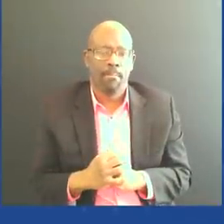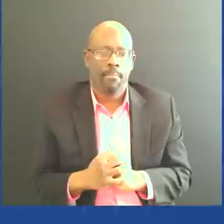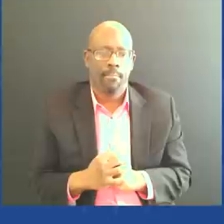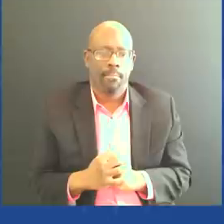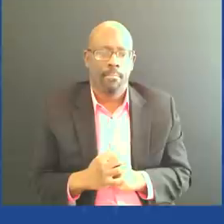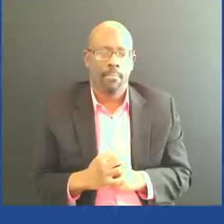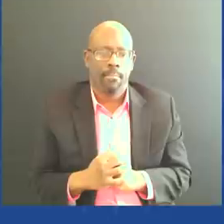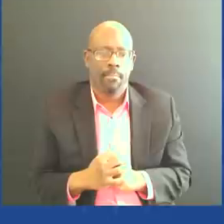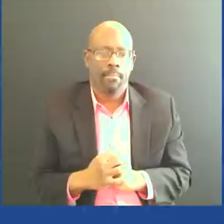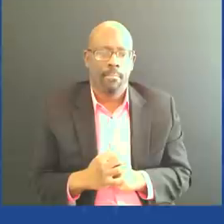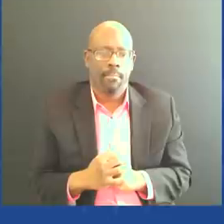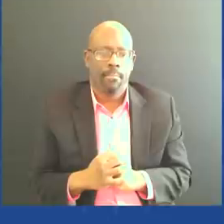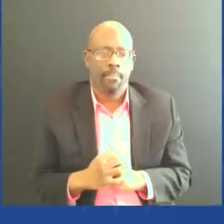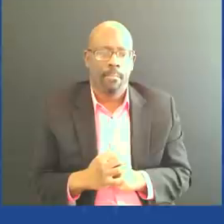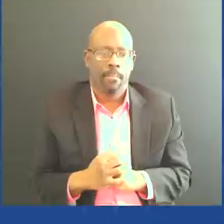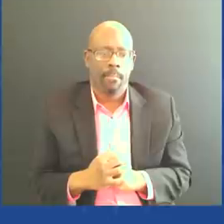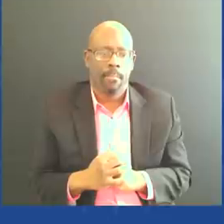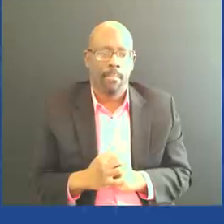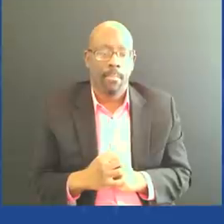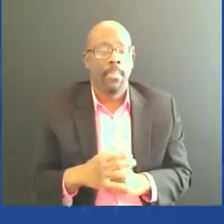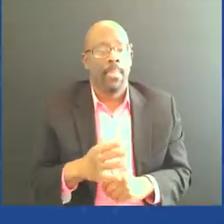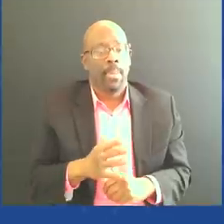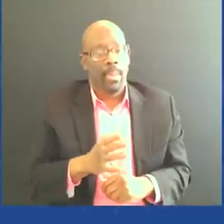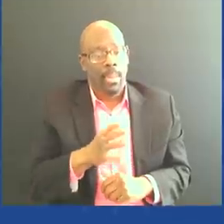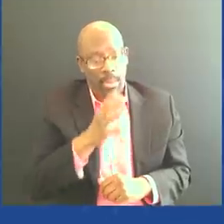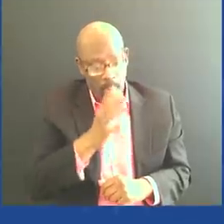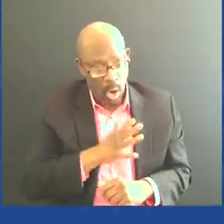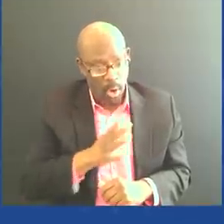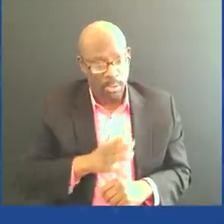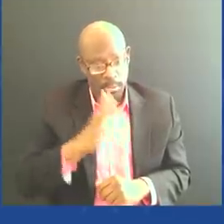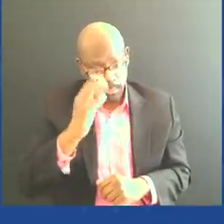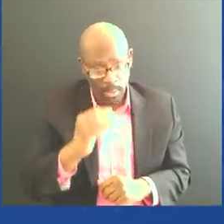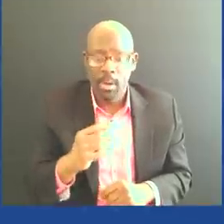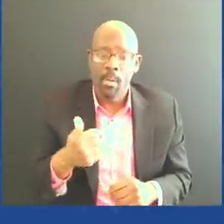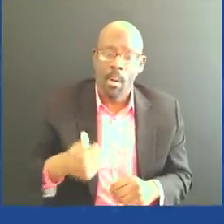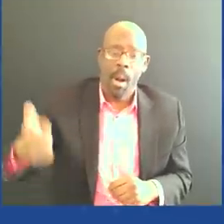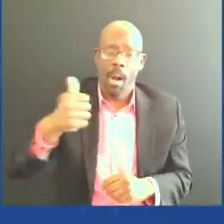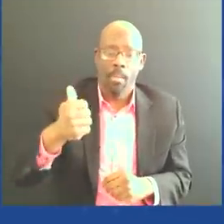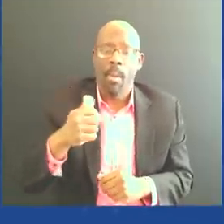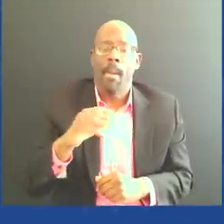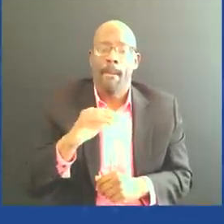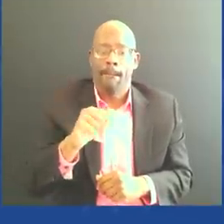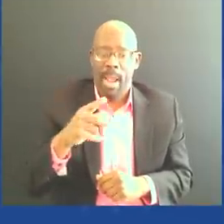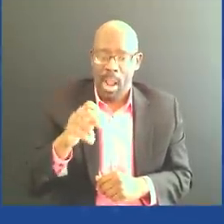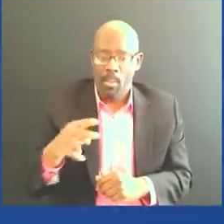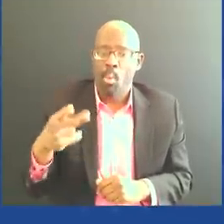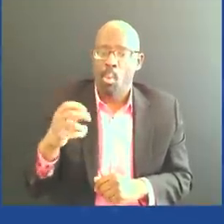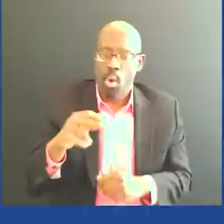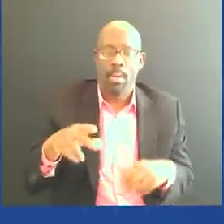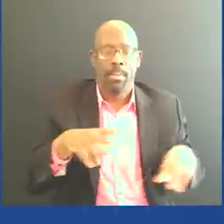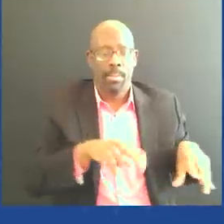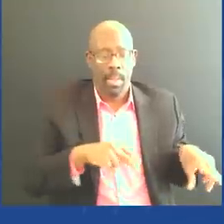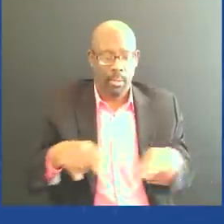Ladies and gentlemen, Commander Matthew Horton, United States Navy, Commanding Officer, USS Delaware.